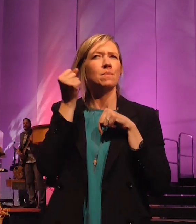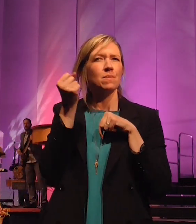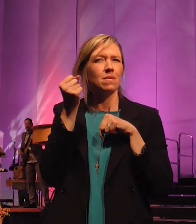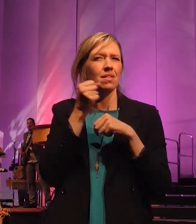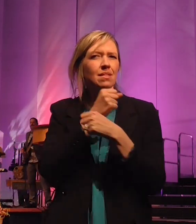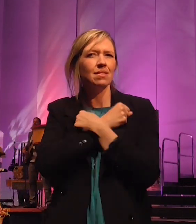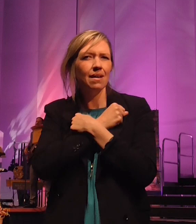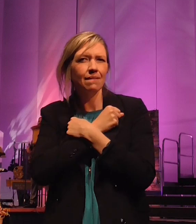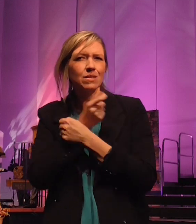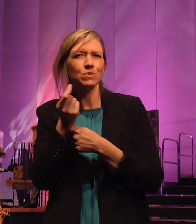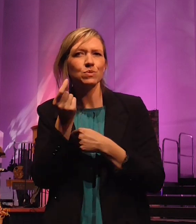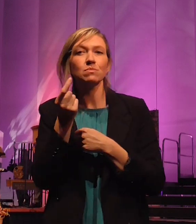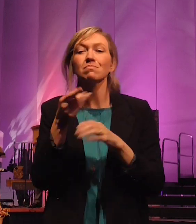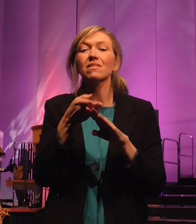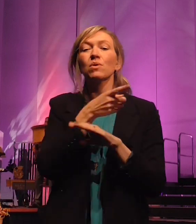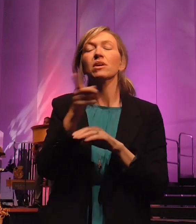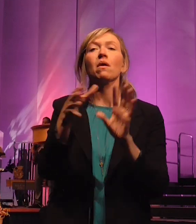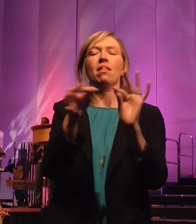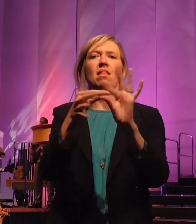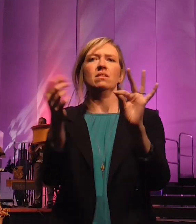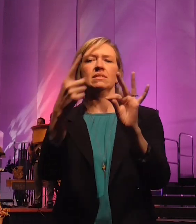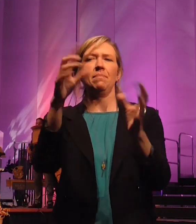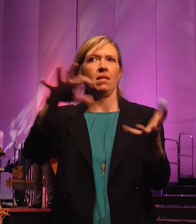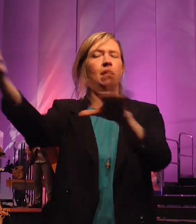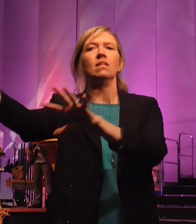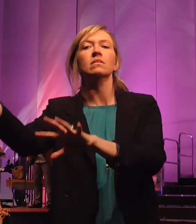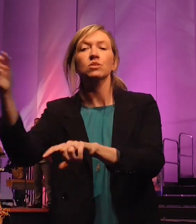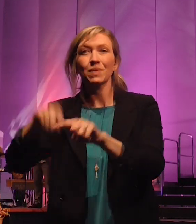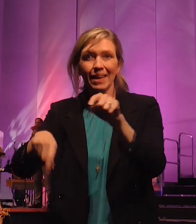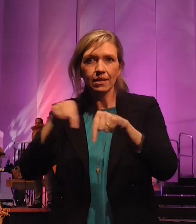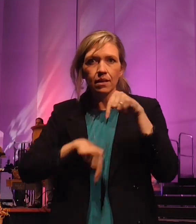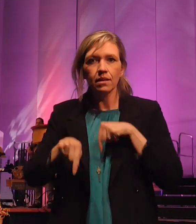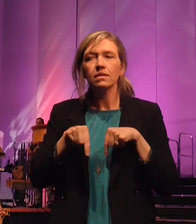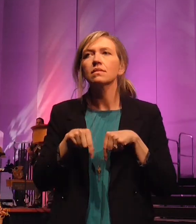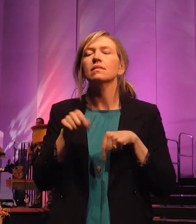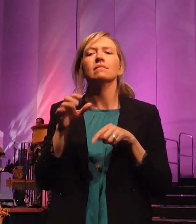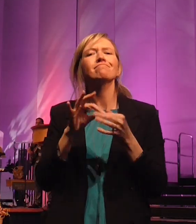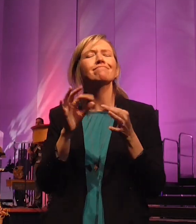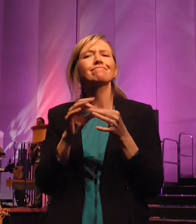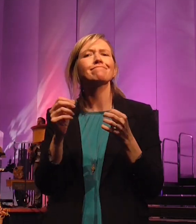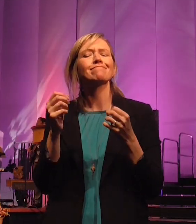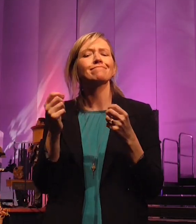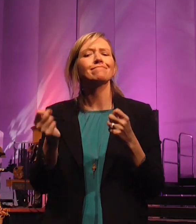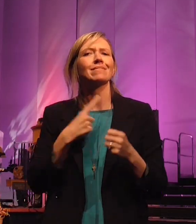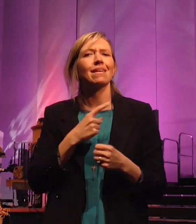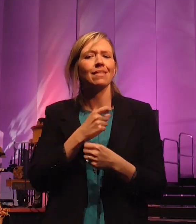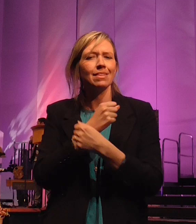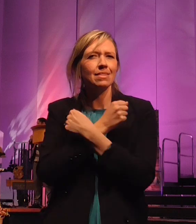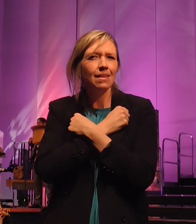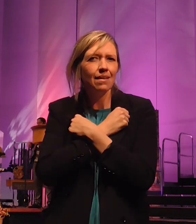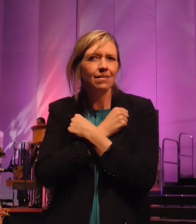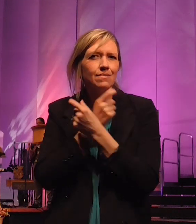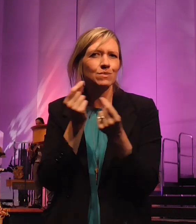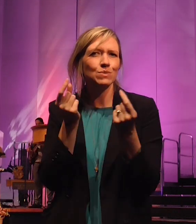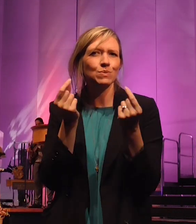would love do? Before you say something you can't take away, say, what would love do